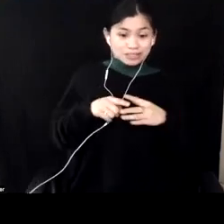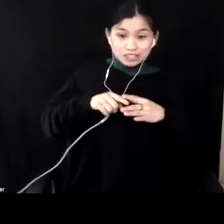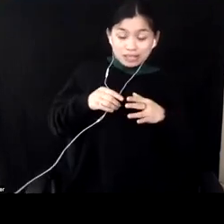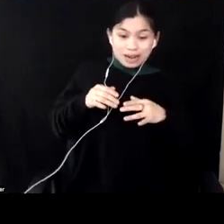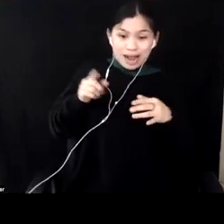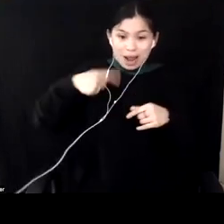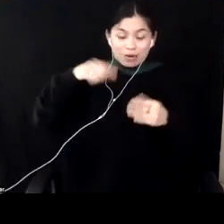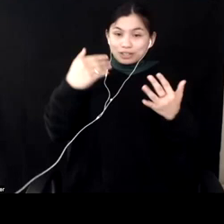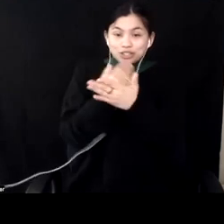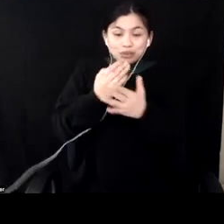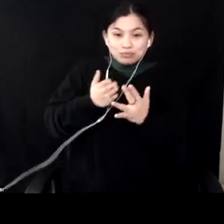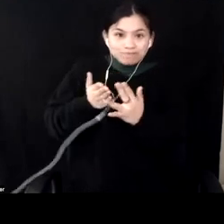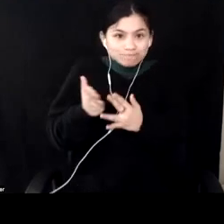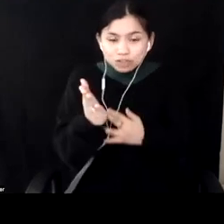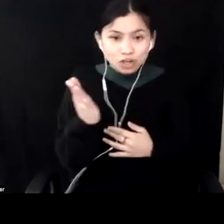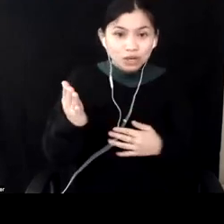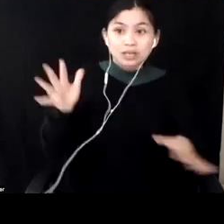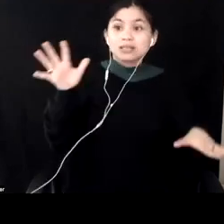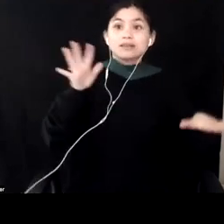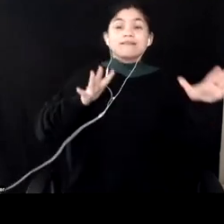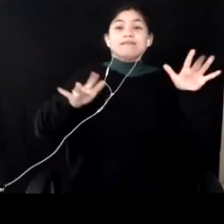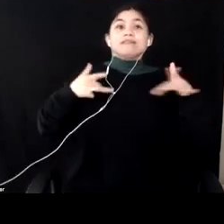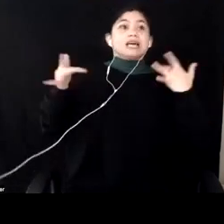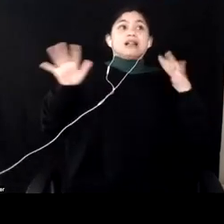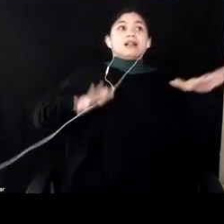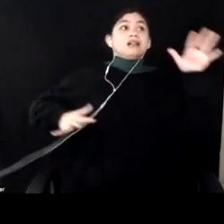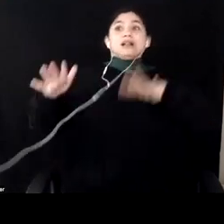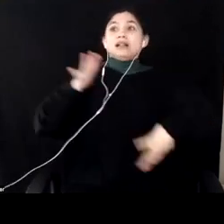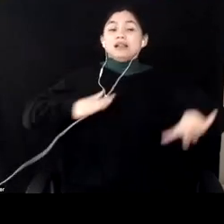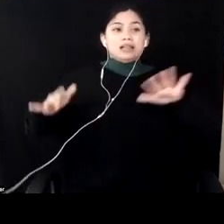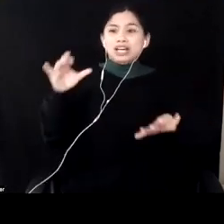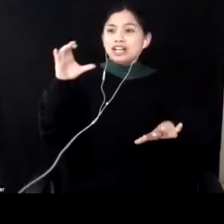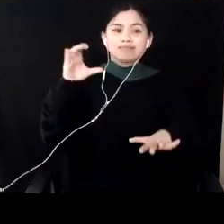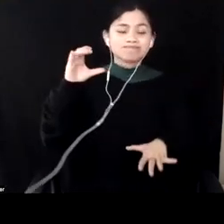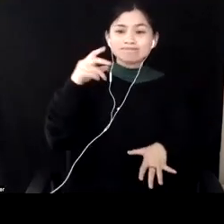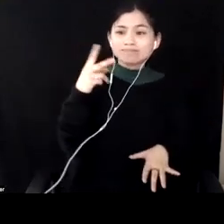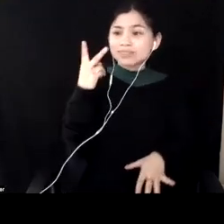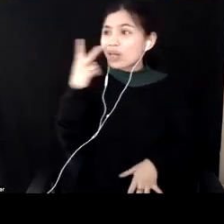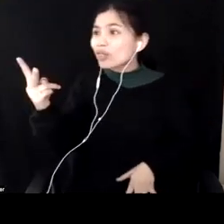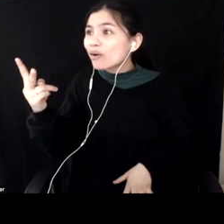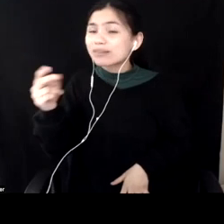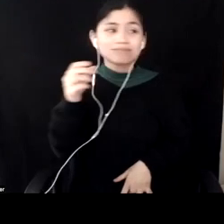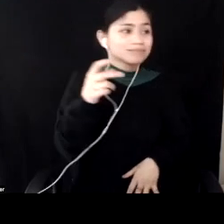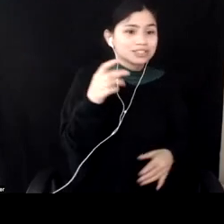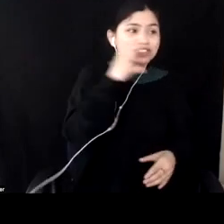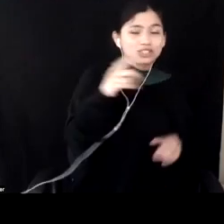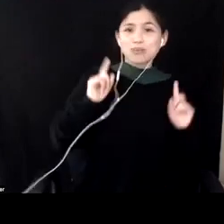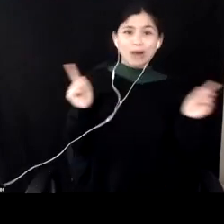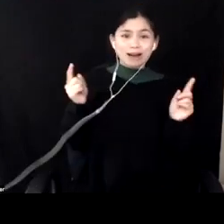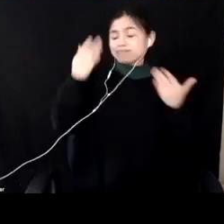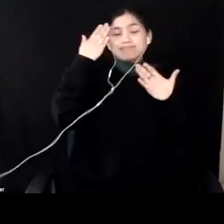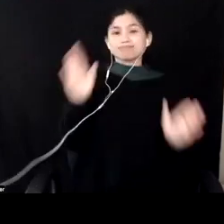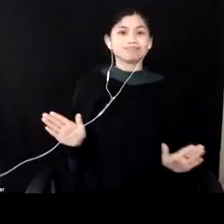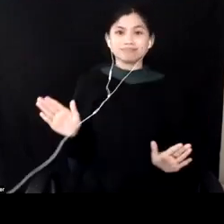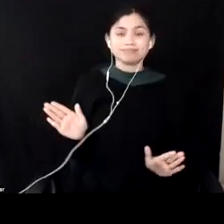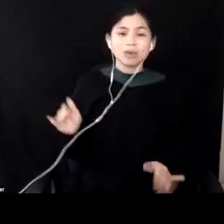journey, it's you don't know where to look. So that's very important. Um, and